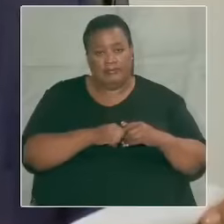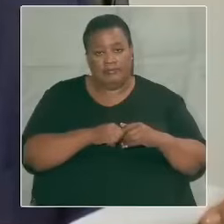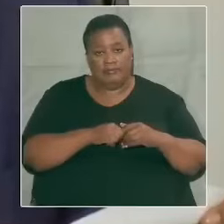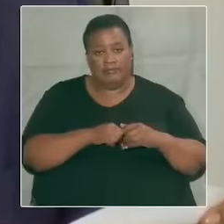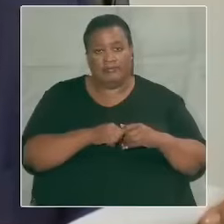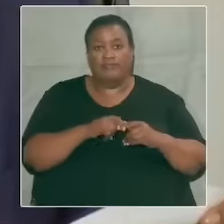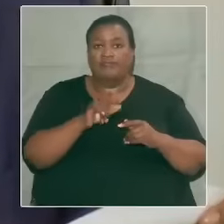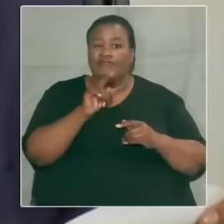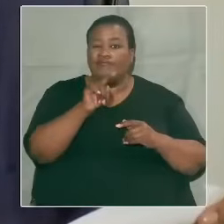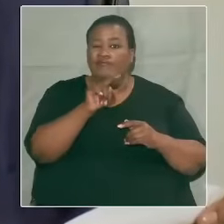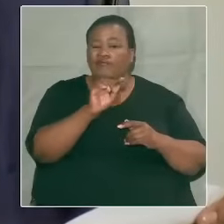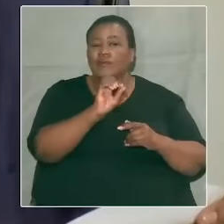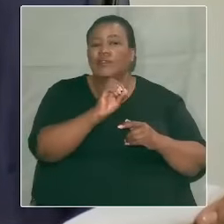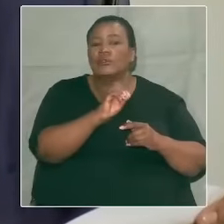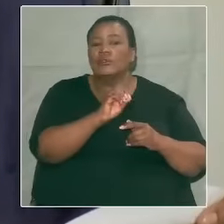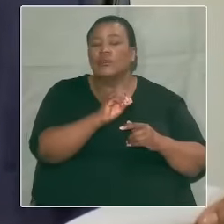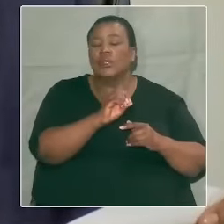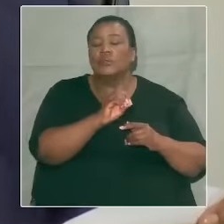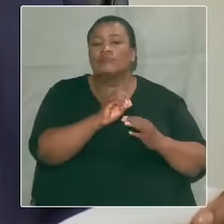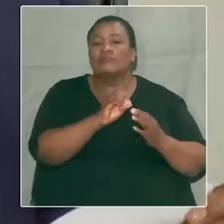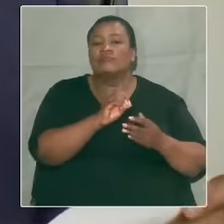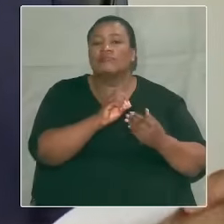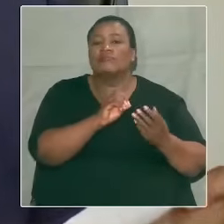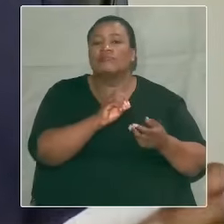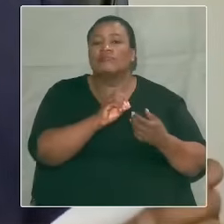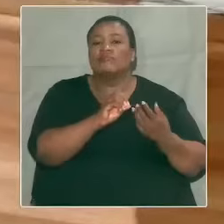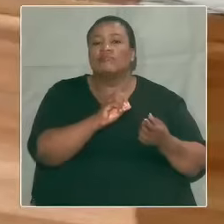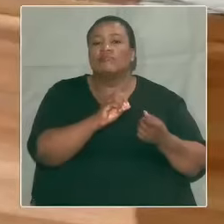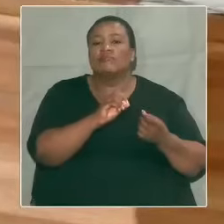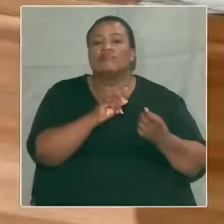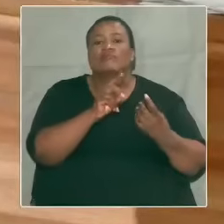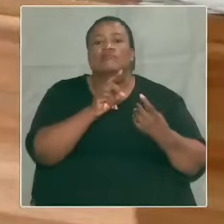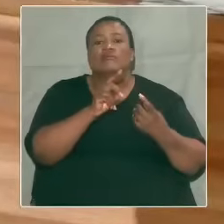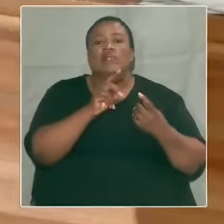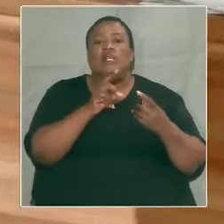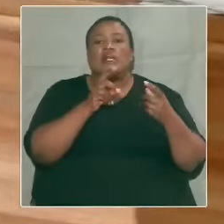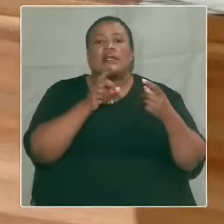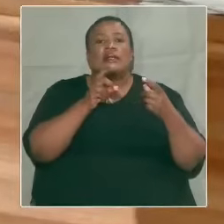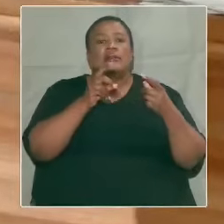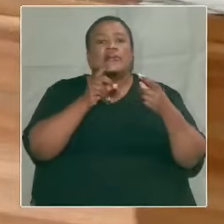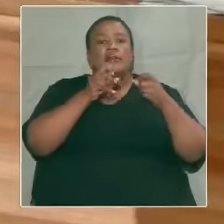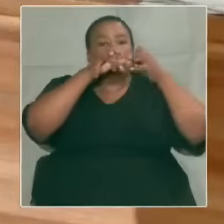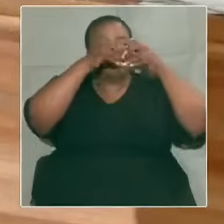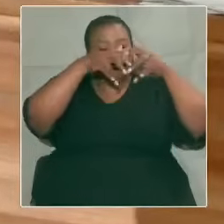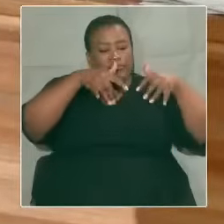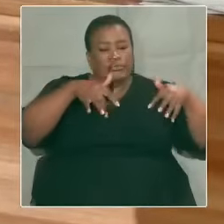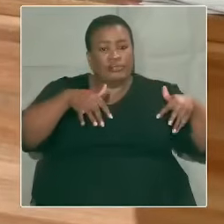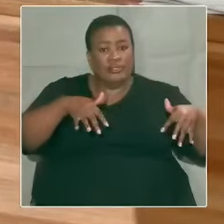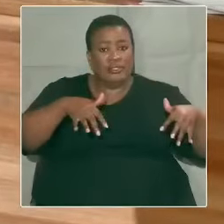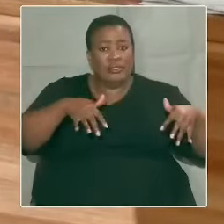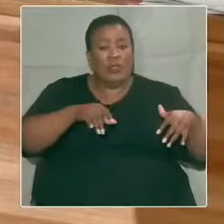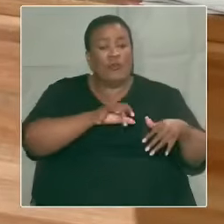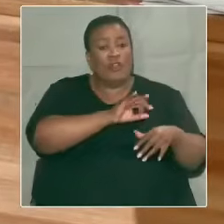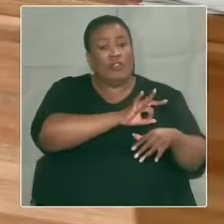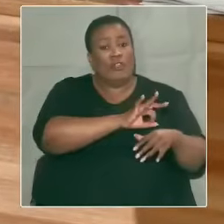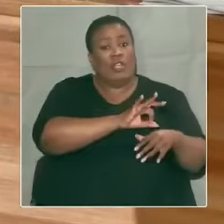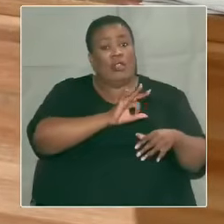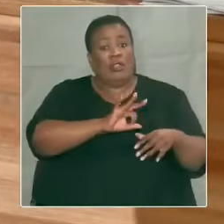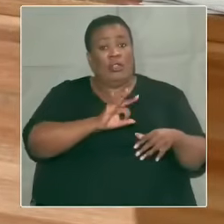there is what you call a detailed breakdown of the 333